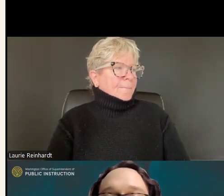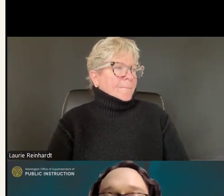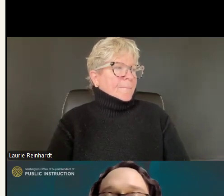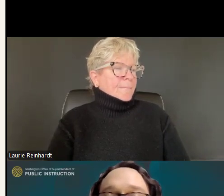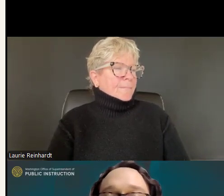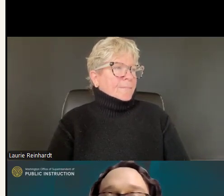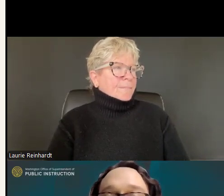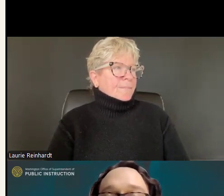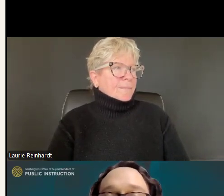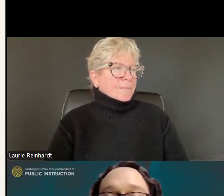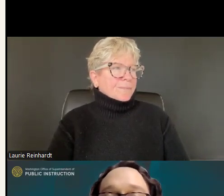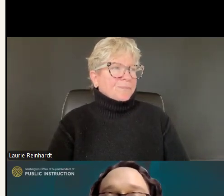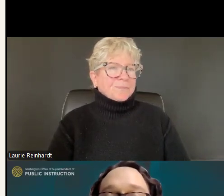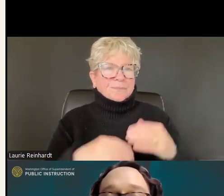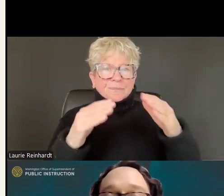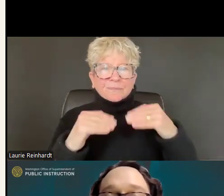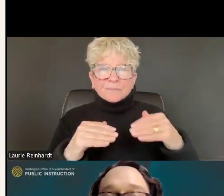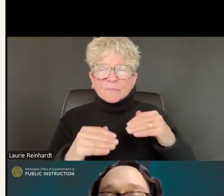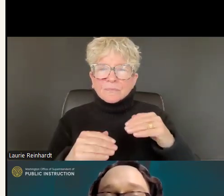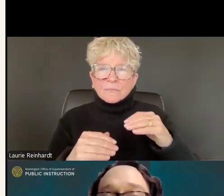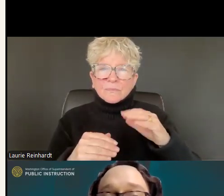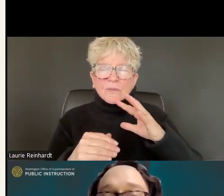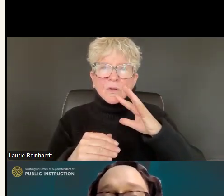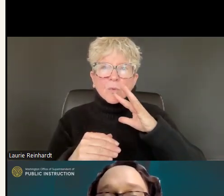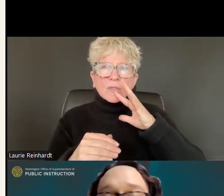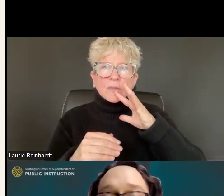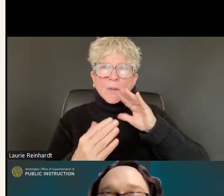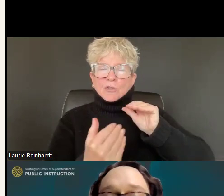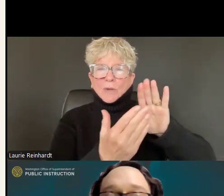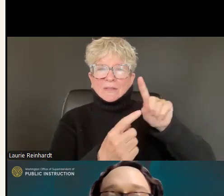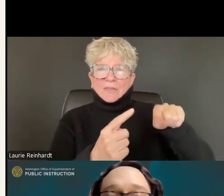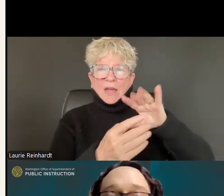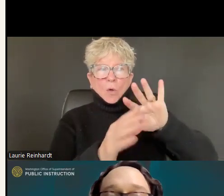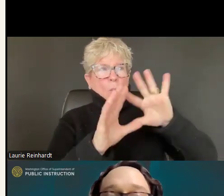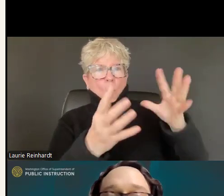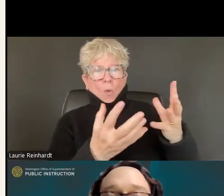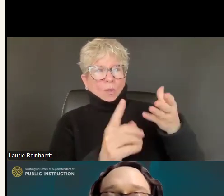I want to move on to speaking to a whole child and student approach.